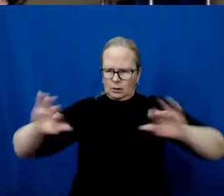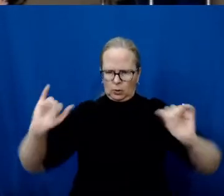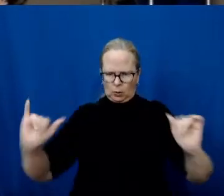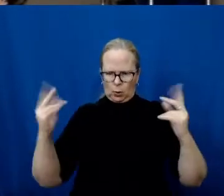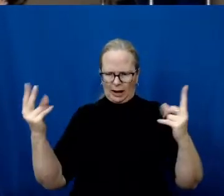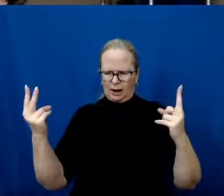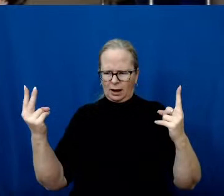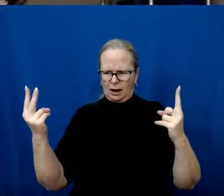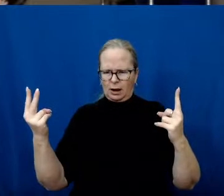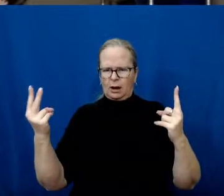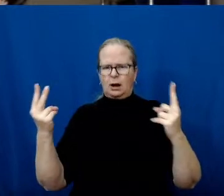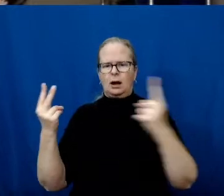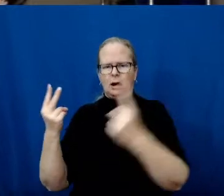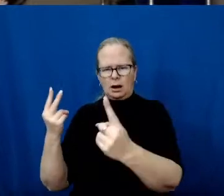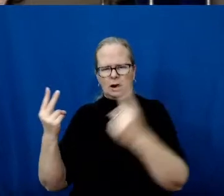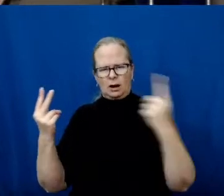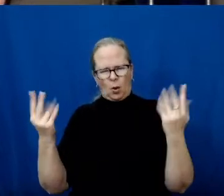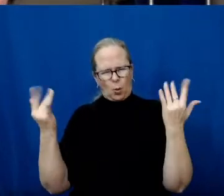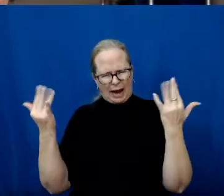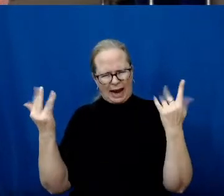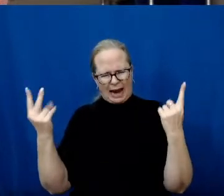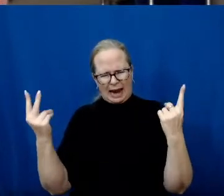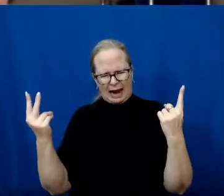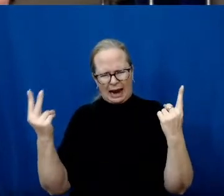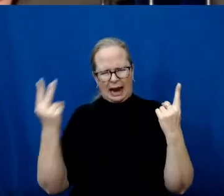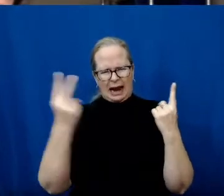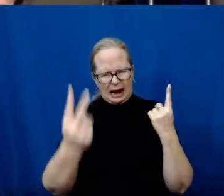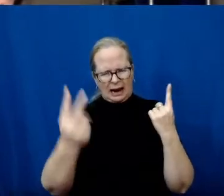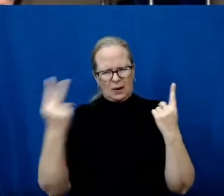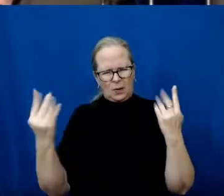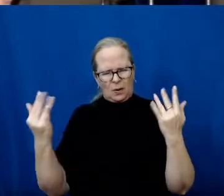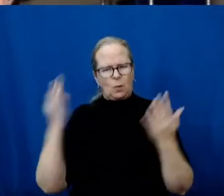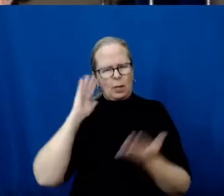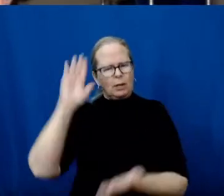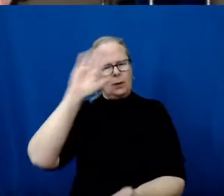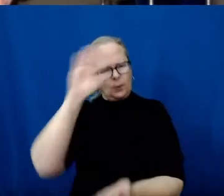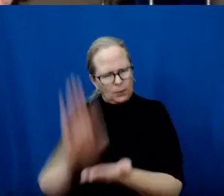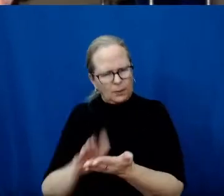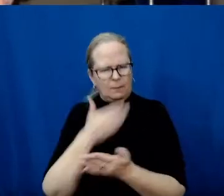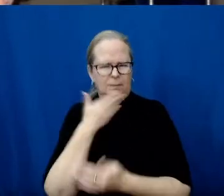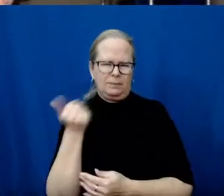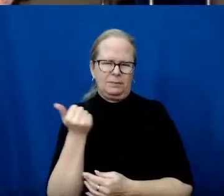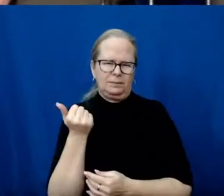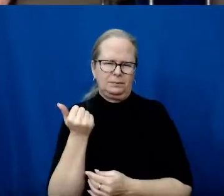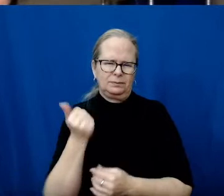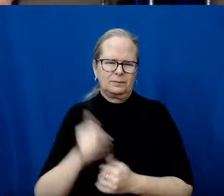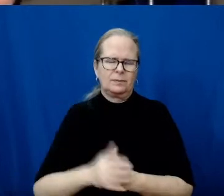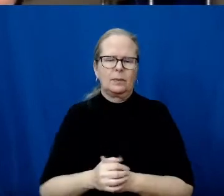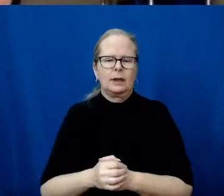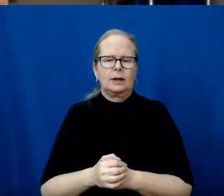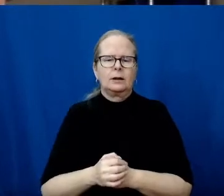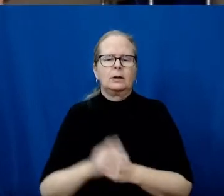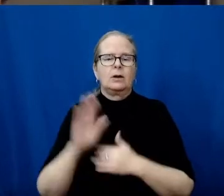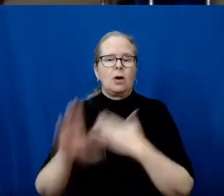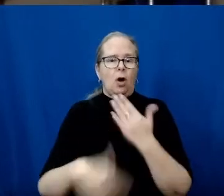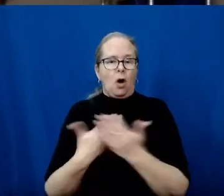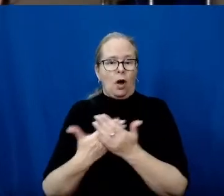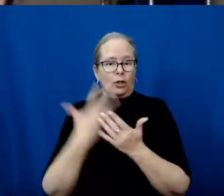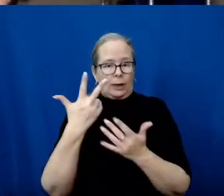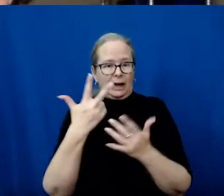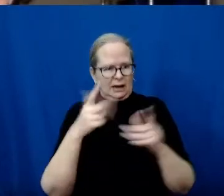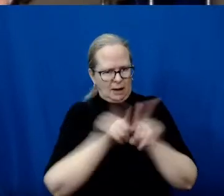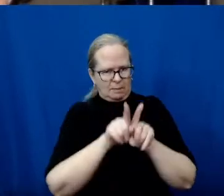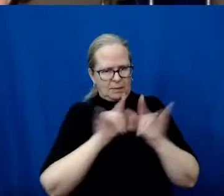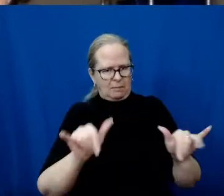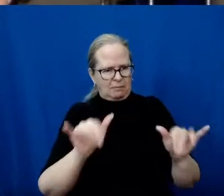Mm-hmm. So my true speed round of questions, all 3 of you are going to answer at the exact same time. They are going to be